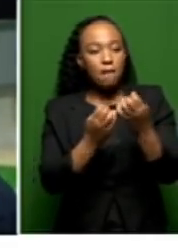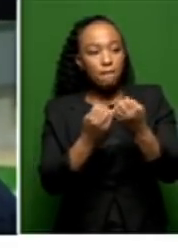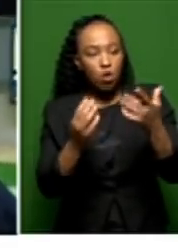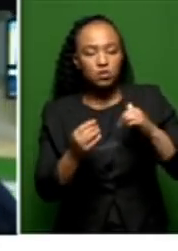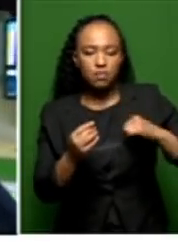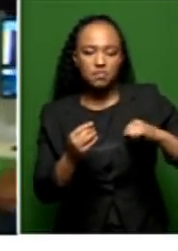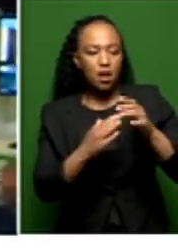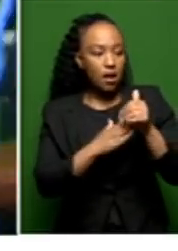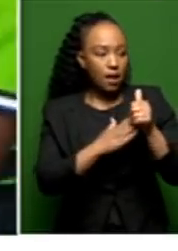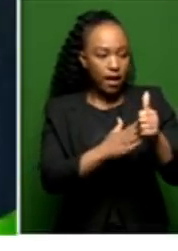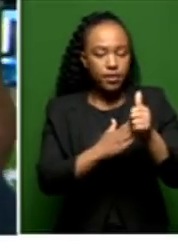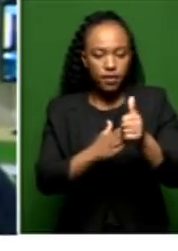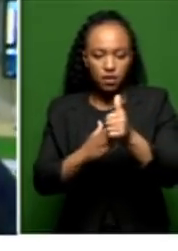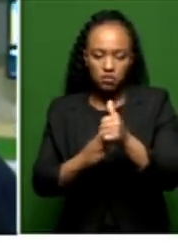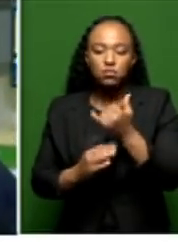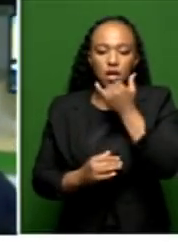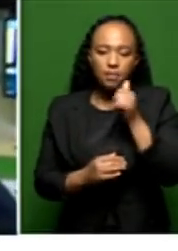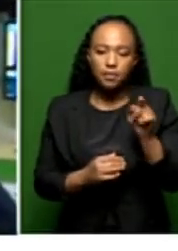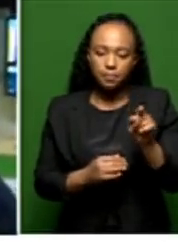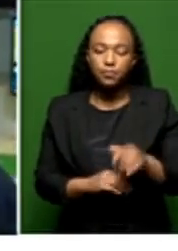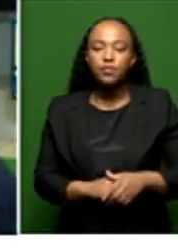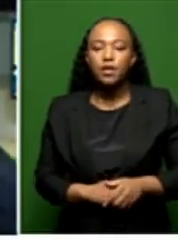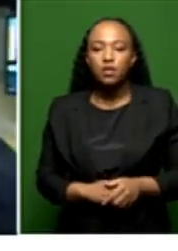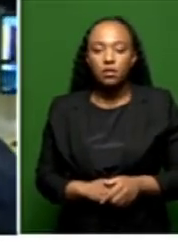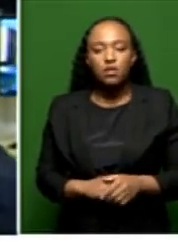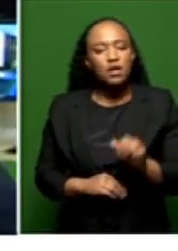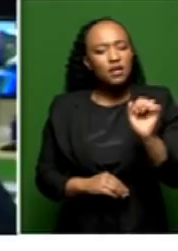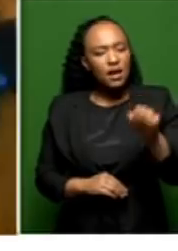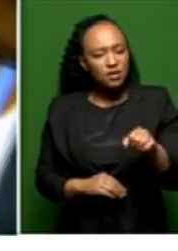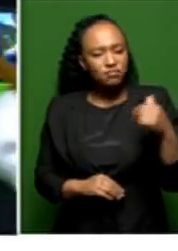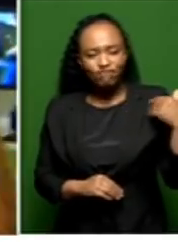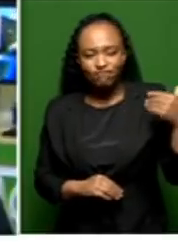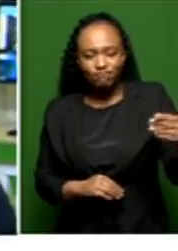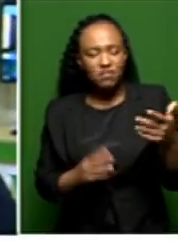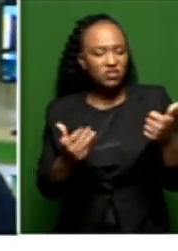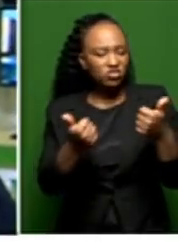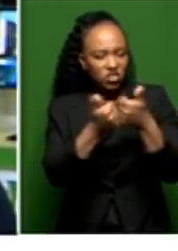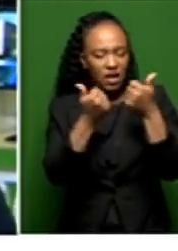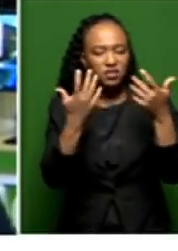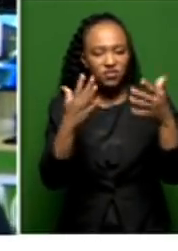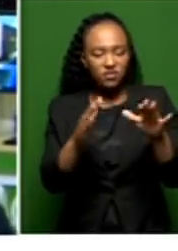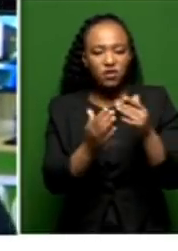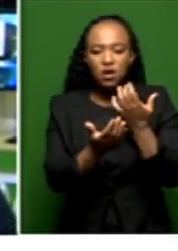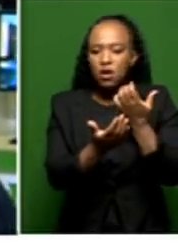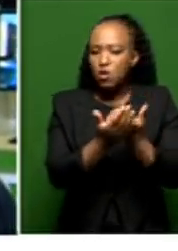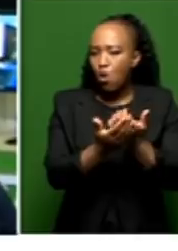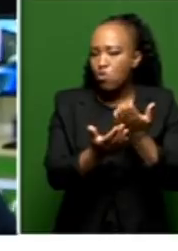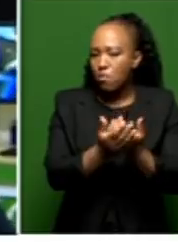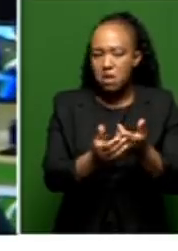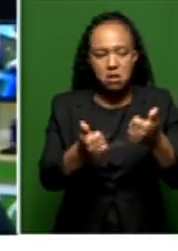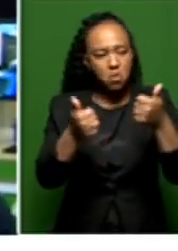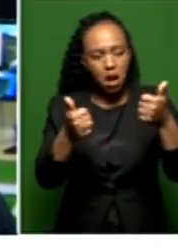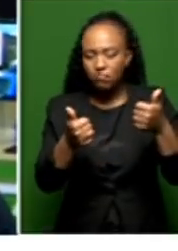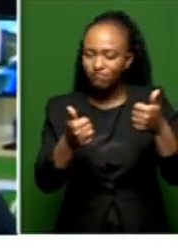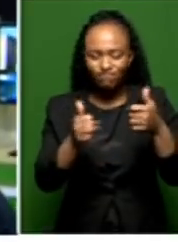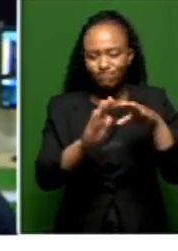municipalities. Of course, we came through the challenges of an economy that is not doing well after we